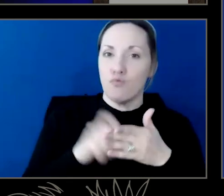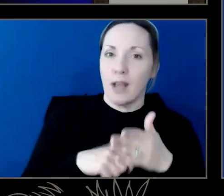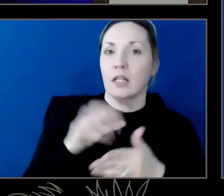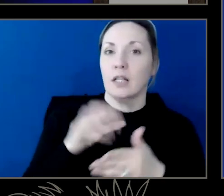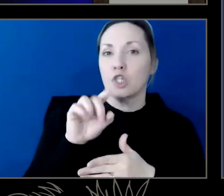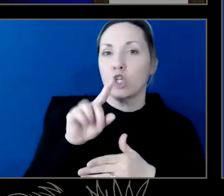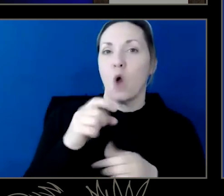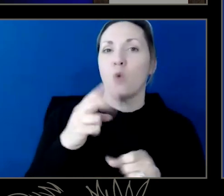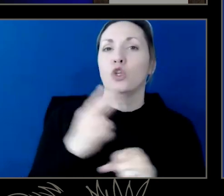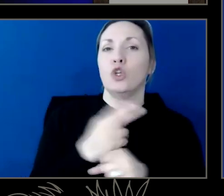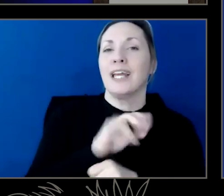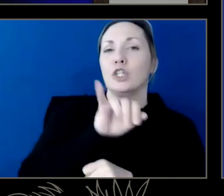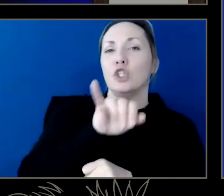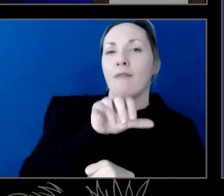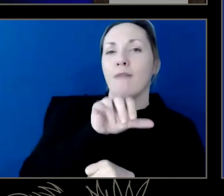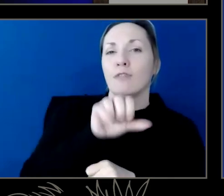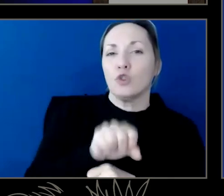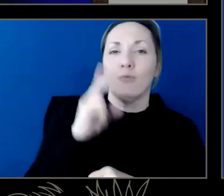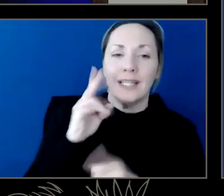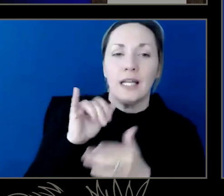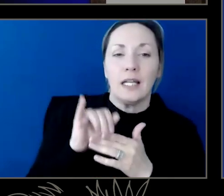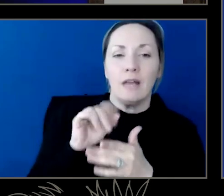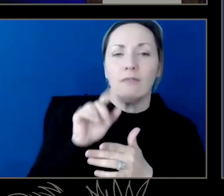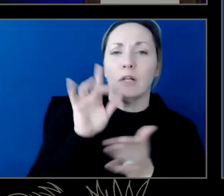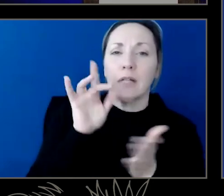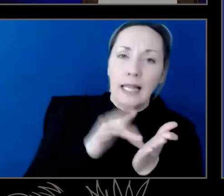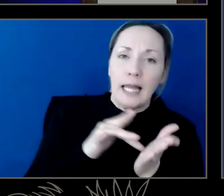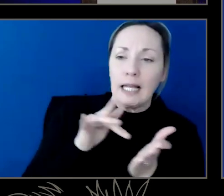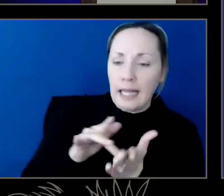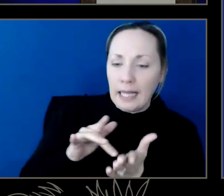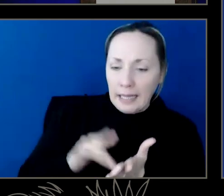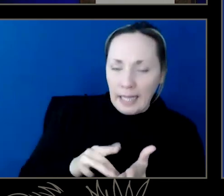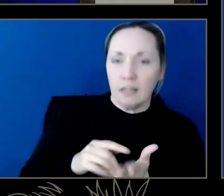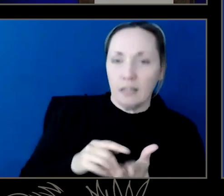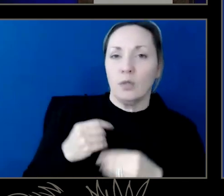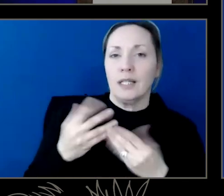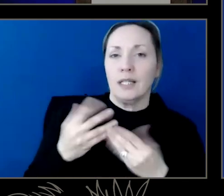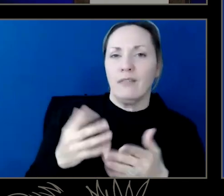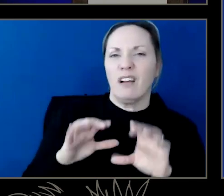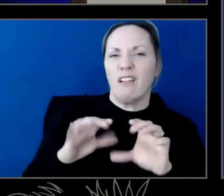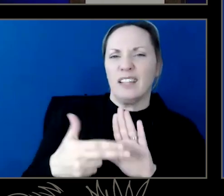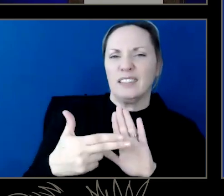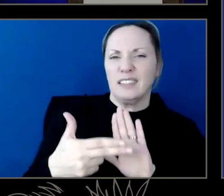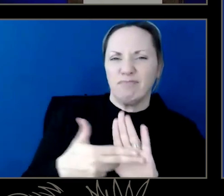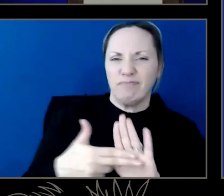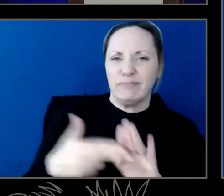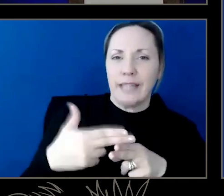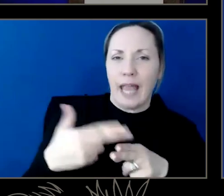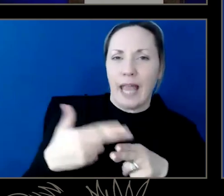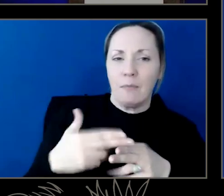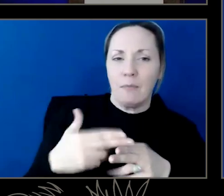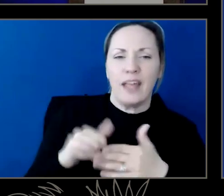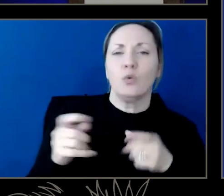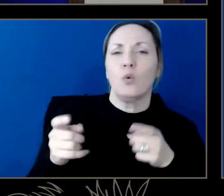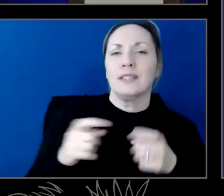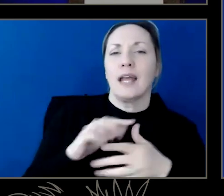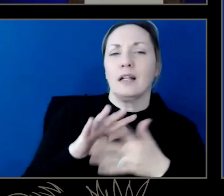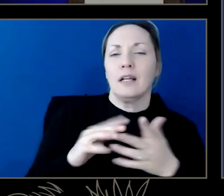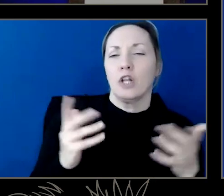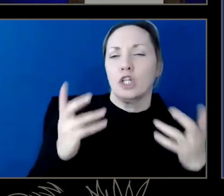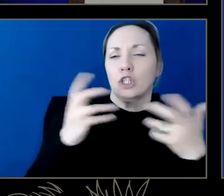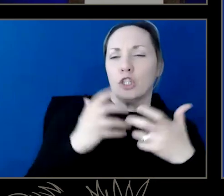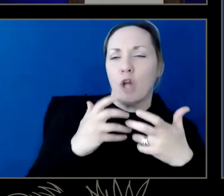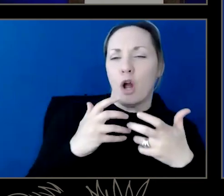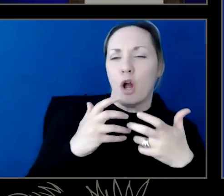We're checking if the input has been clicked. If the input is clicked, we're giving it a class name, and then that class name is what is handling all the dark and light